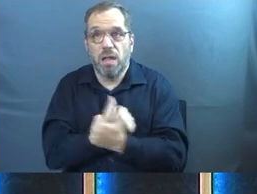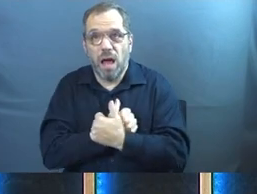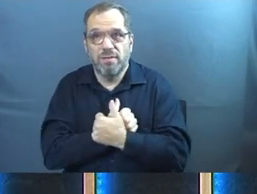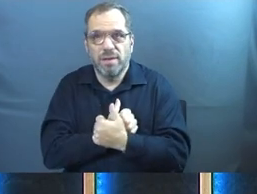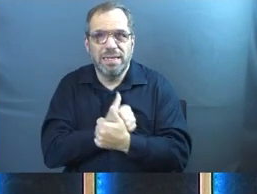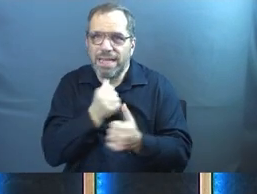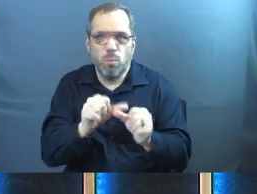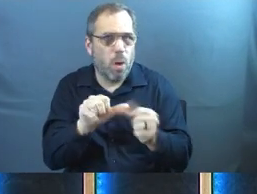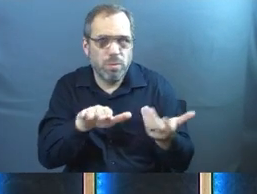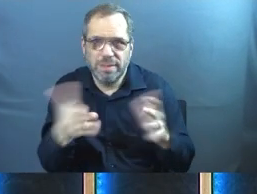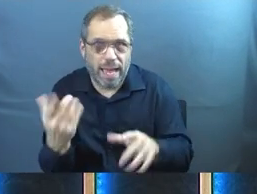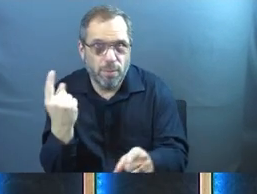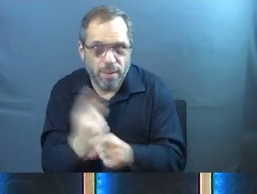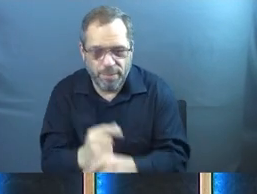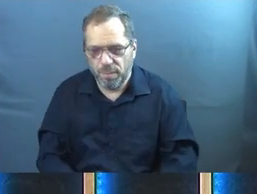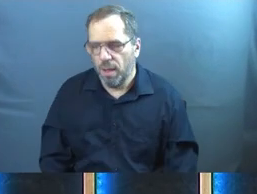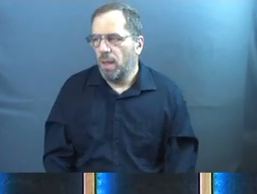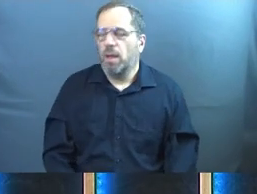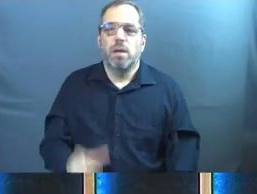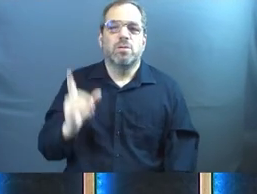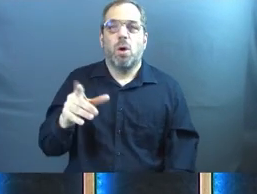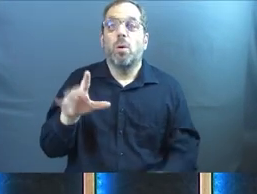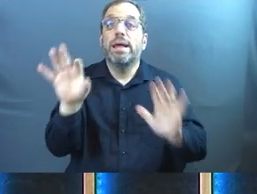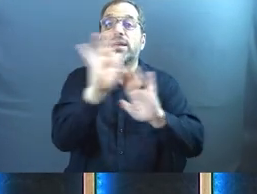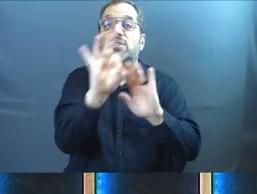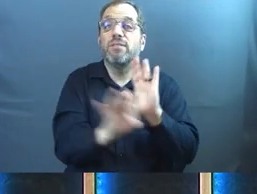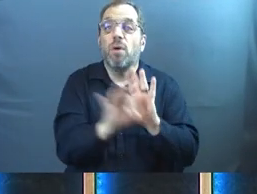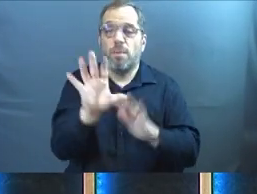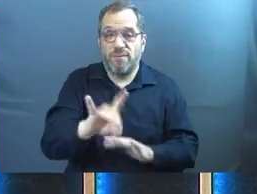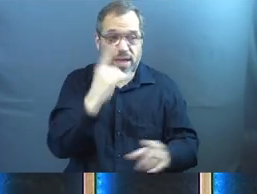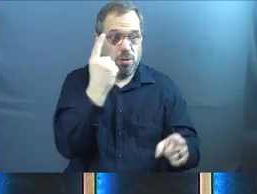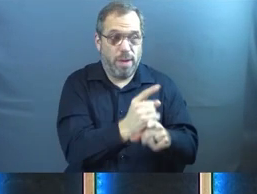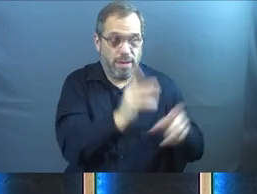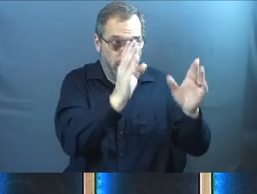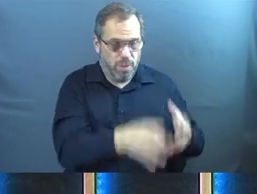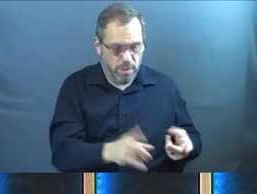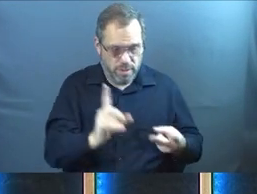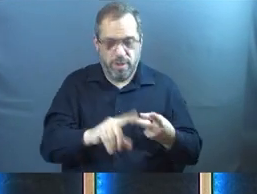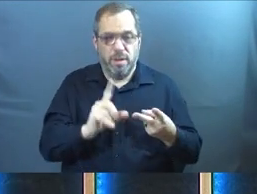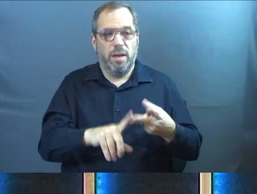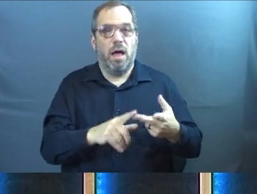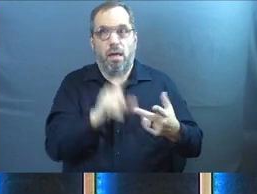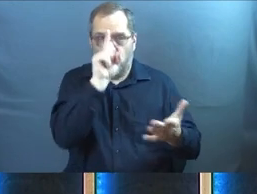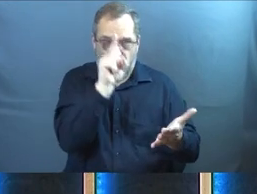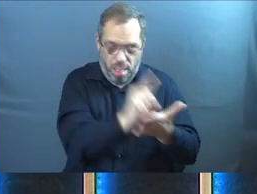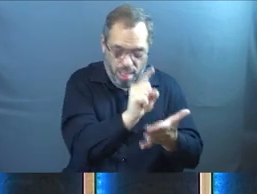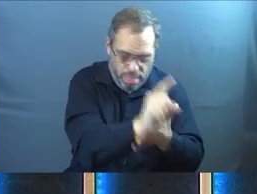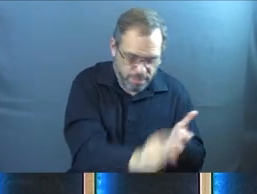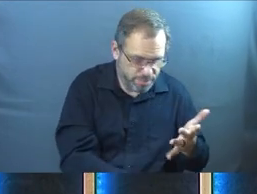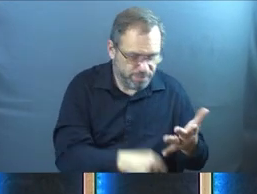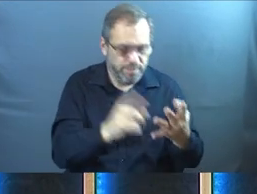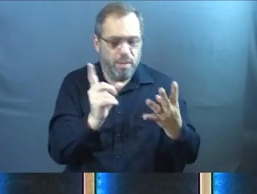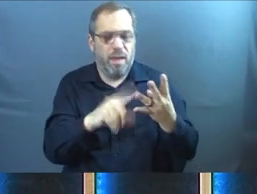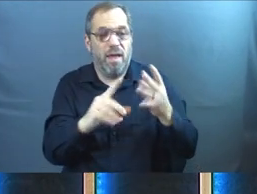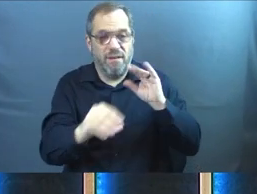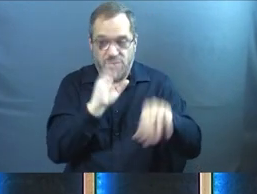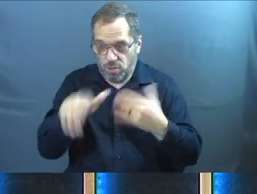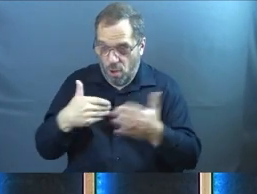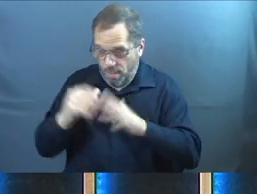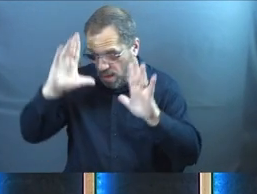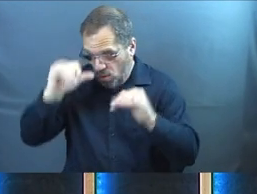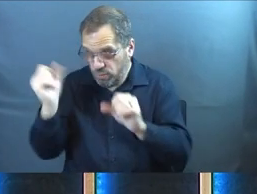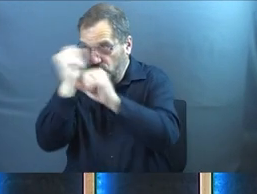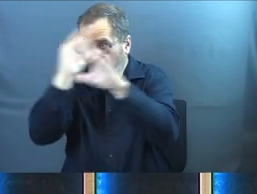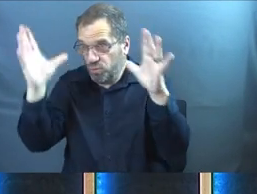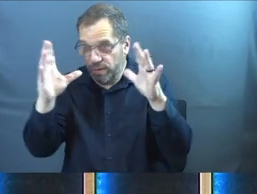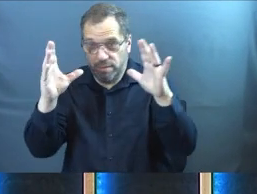won't die. So you've got to, here's the formula. You got to find the right person. You got to fall in love with them. You've got to fix all of your hopes